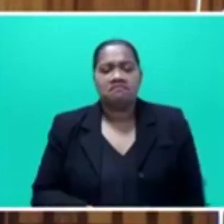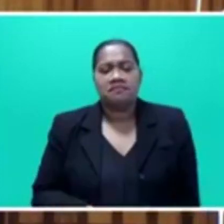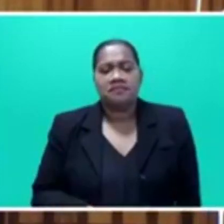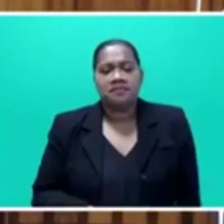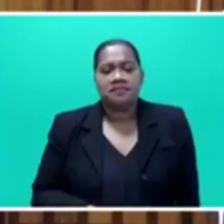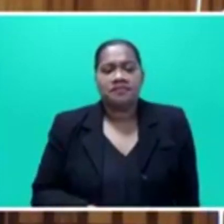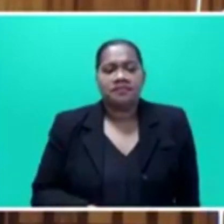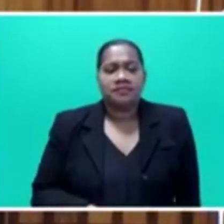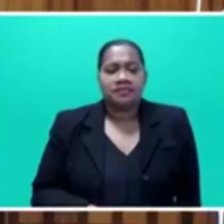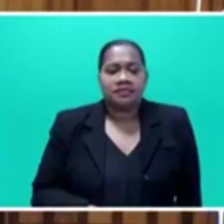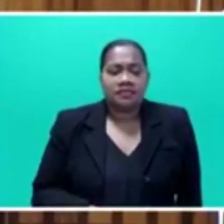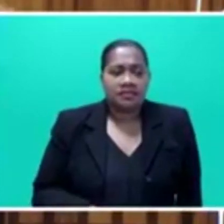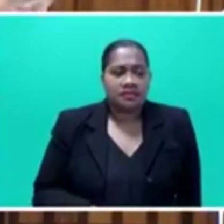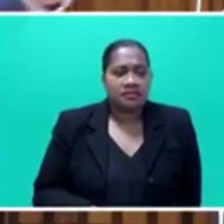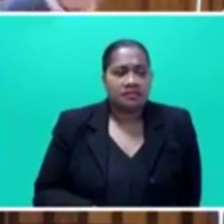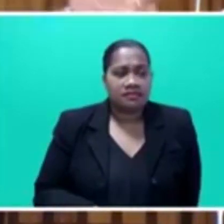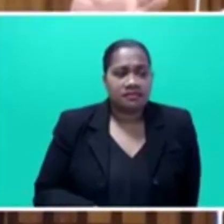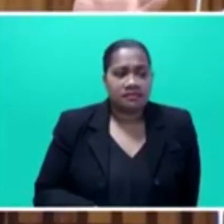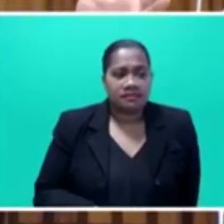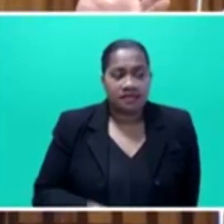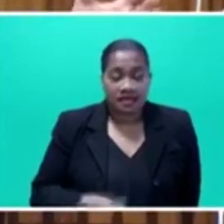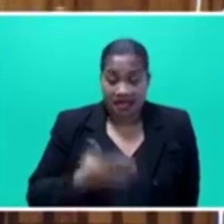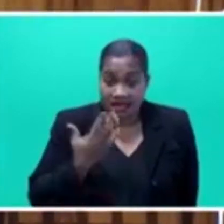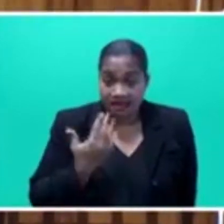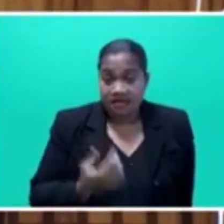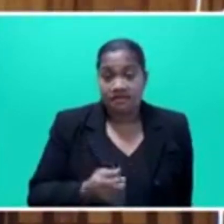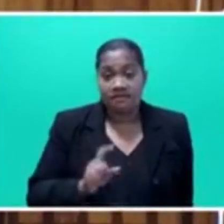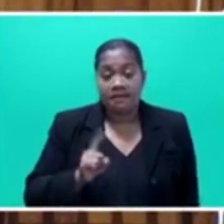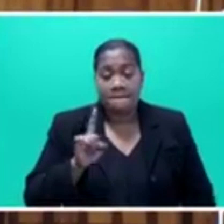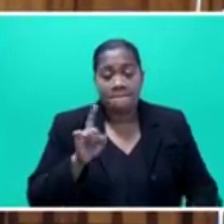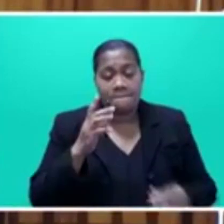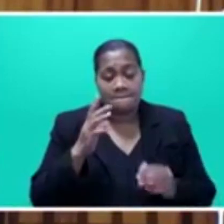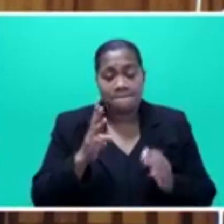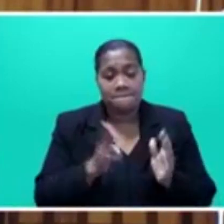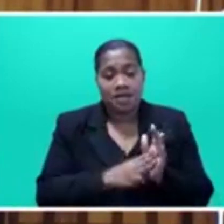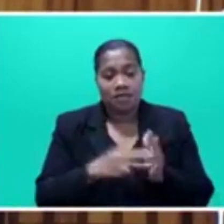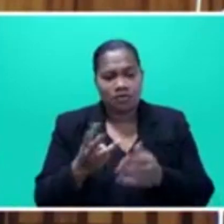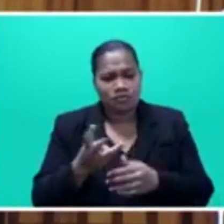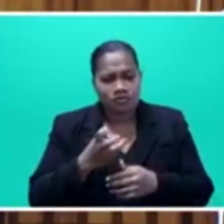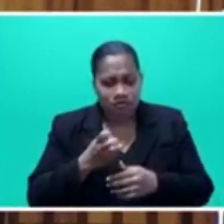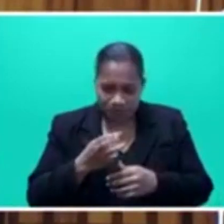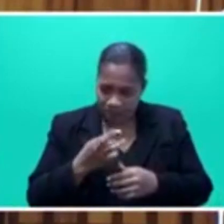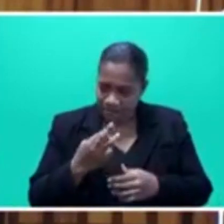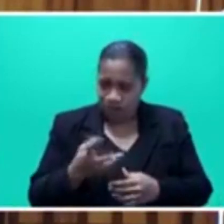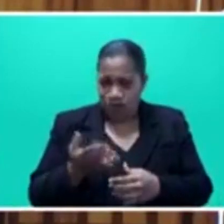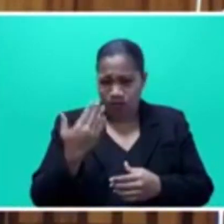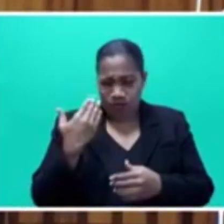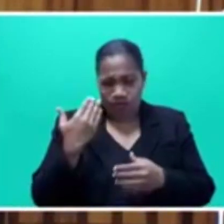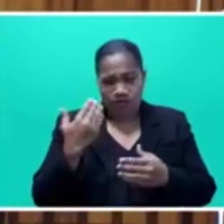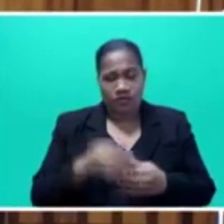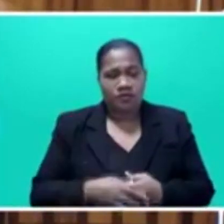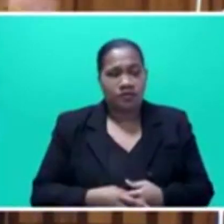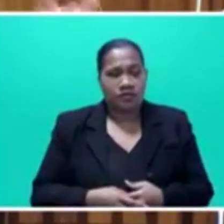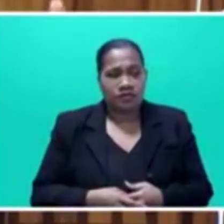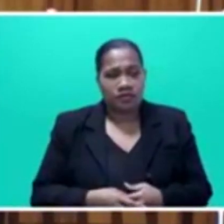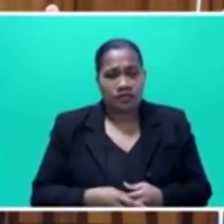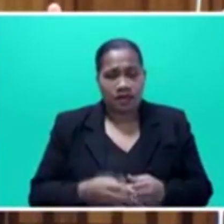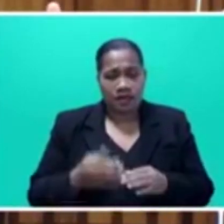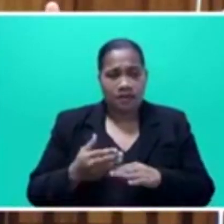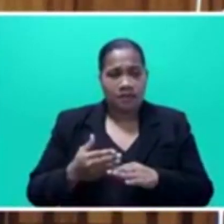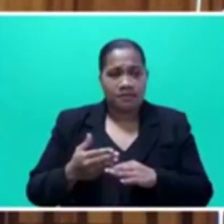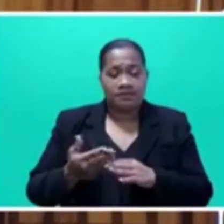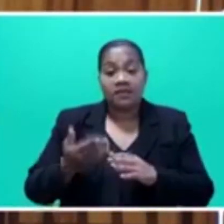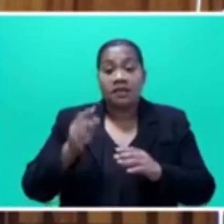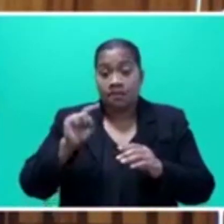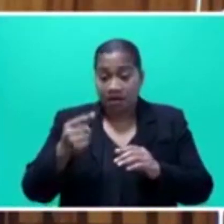a minimum wage for the 10 sectorial divisions. Since then, Mr. Speaker, sir, there has been 2